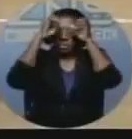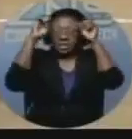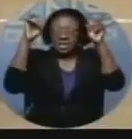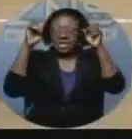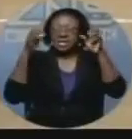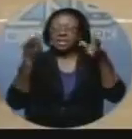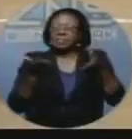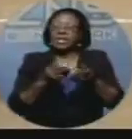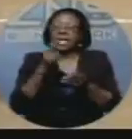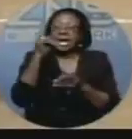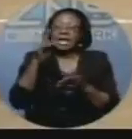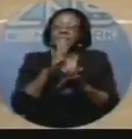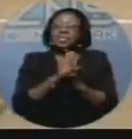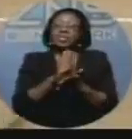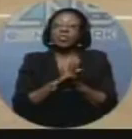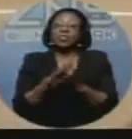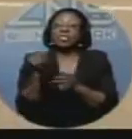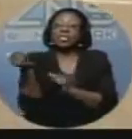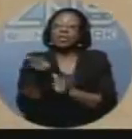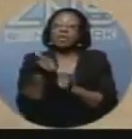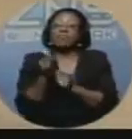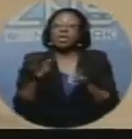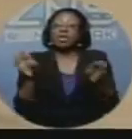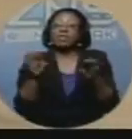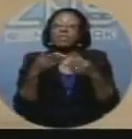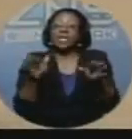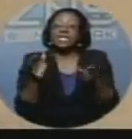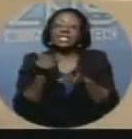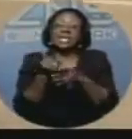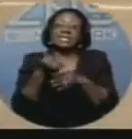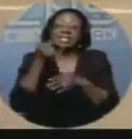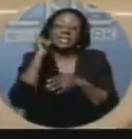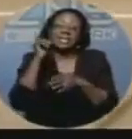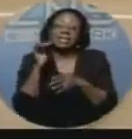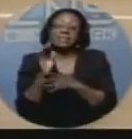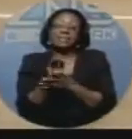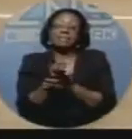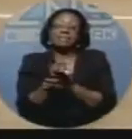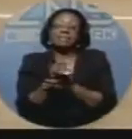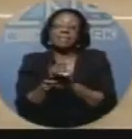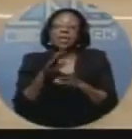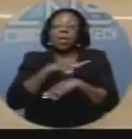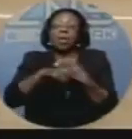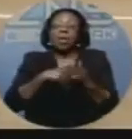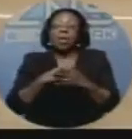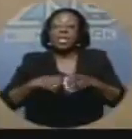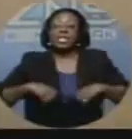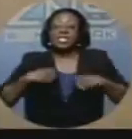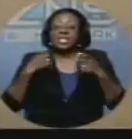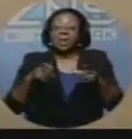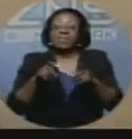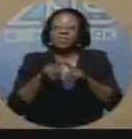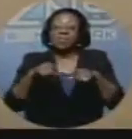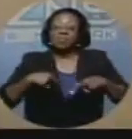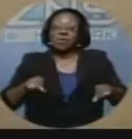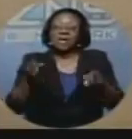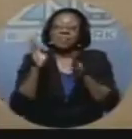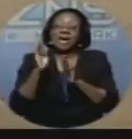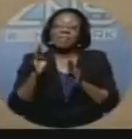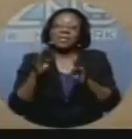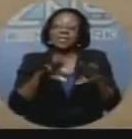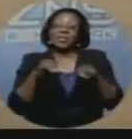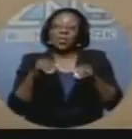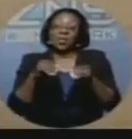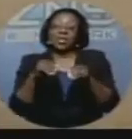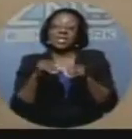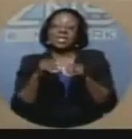pilot high school softball extravaganza to a close yesterday at the Blue Hill Sporting Complex. All the champions from Grand Bahama took on the champions from